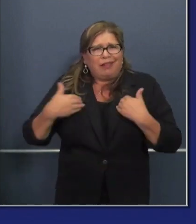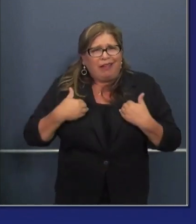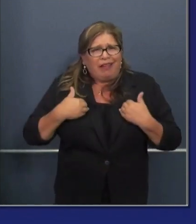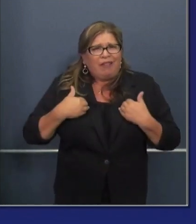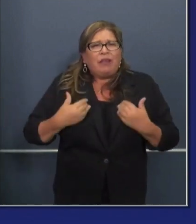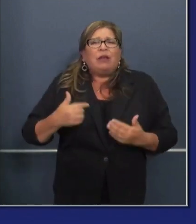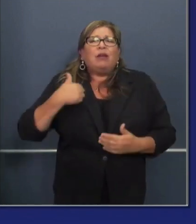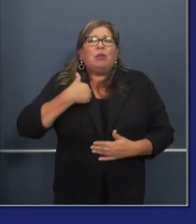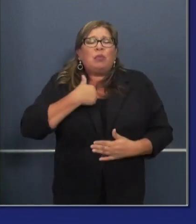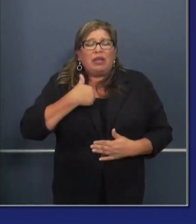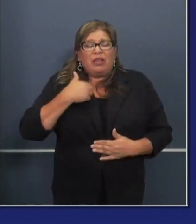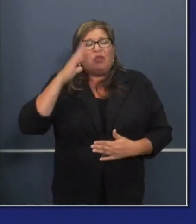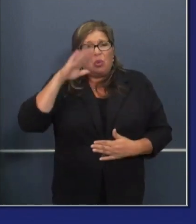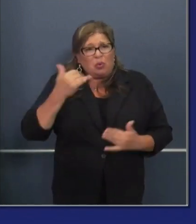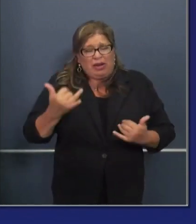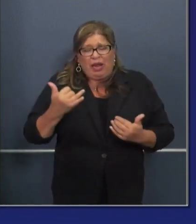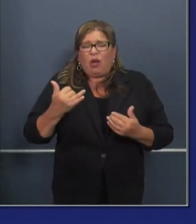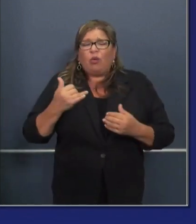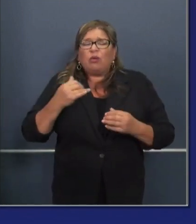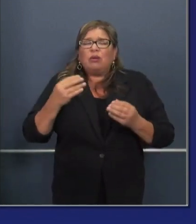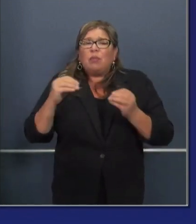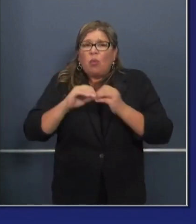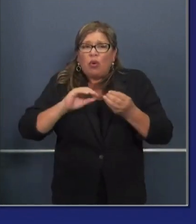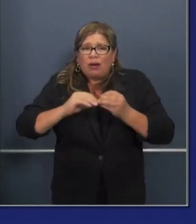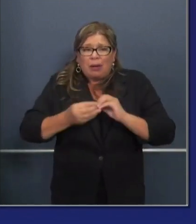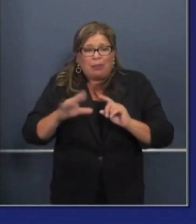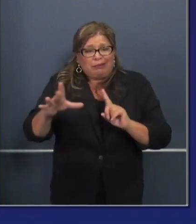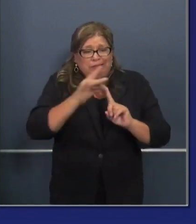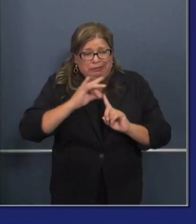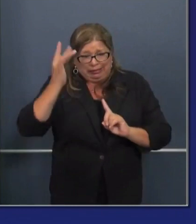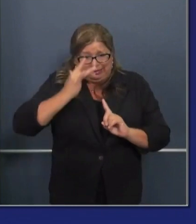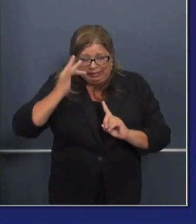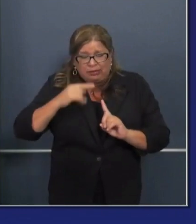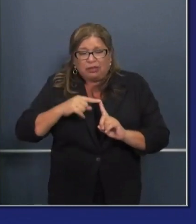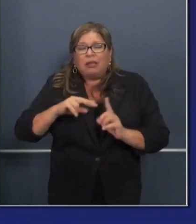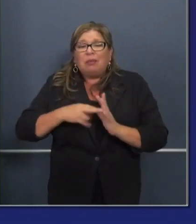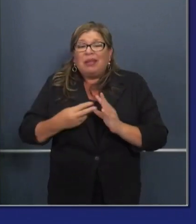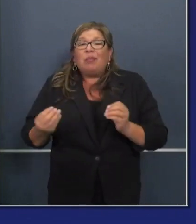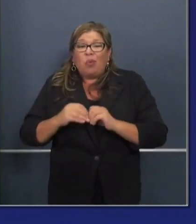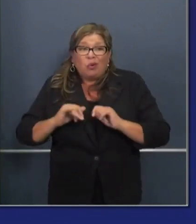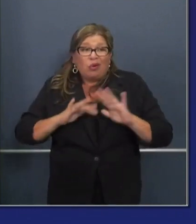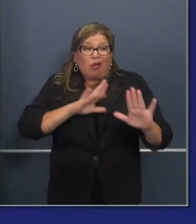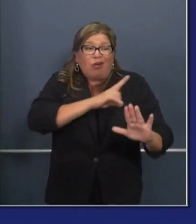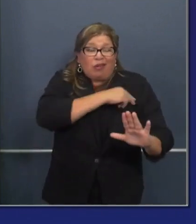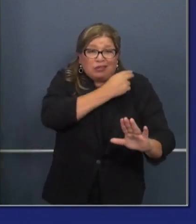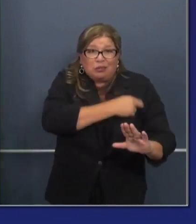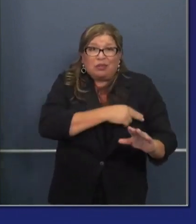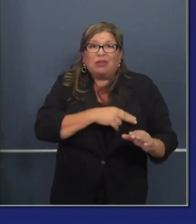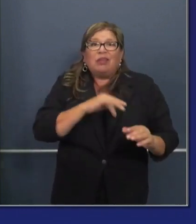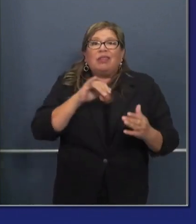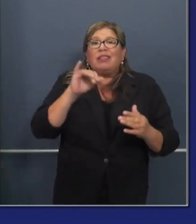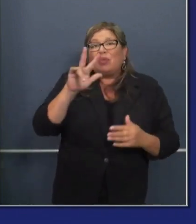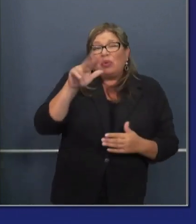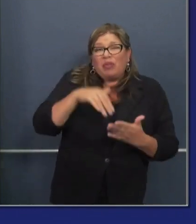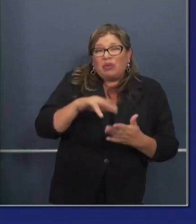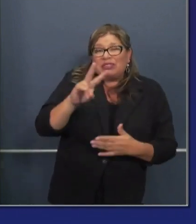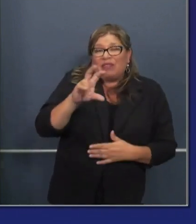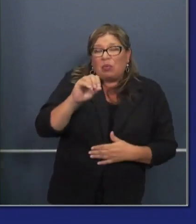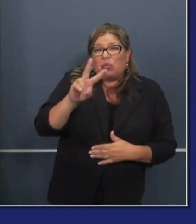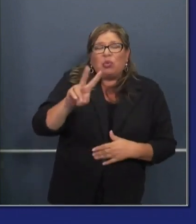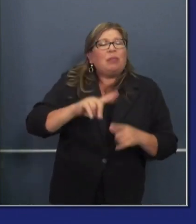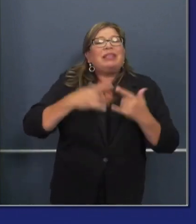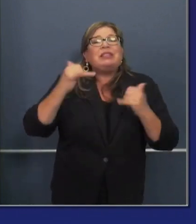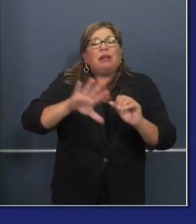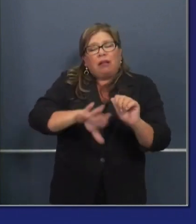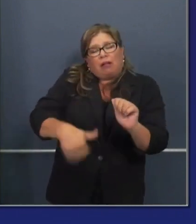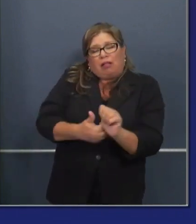that 16% increase in total hospitalizations, the 3,702 number you see there,